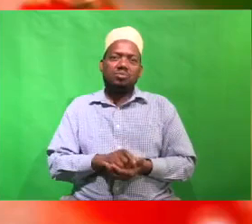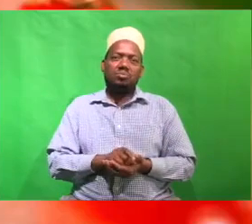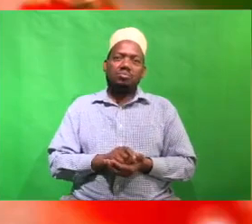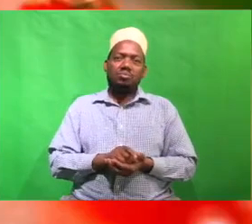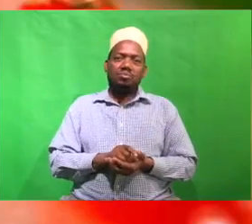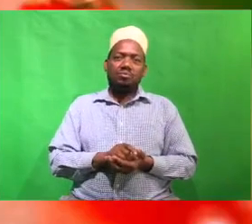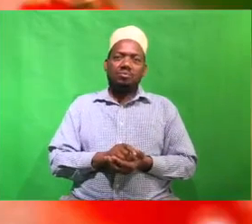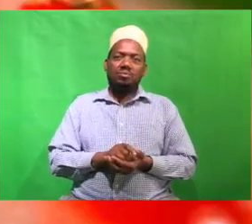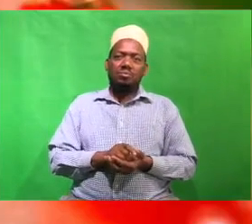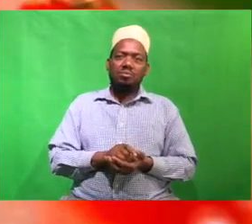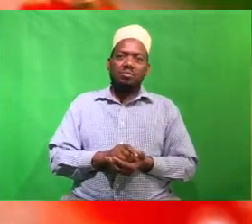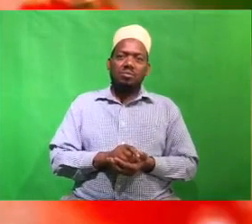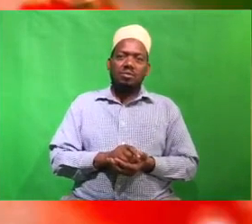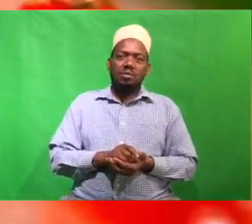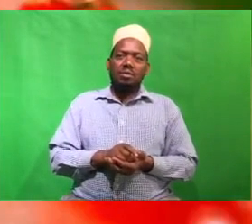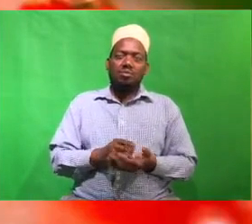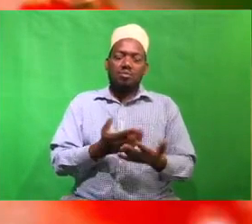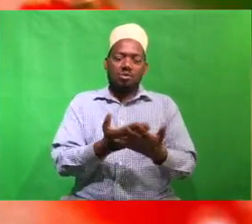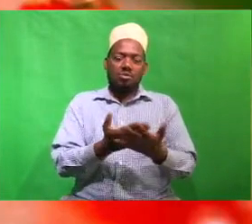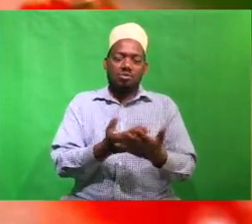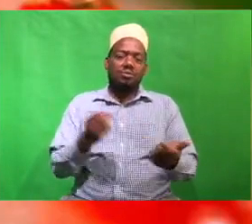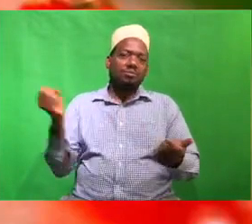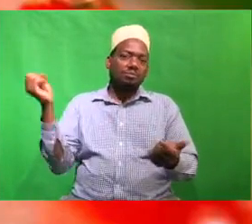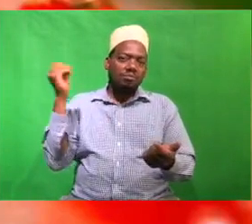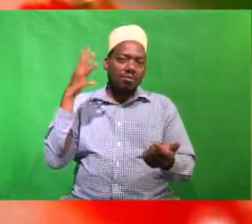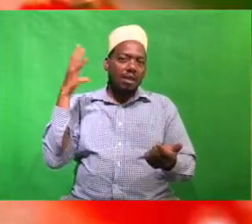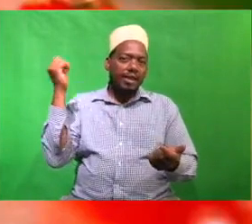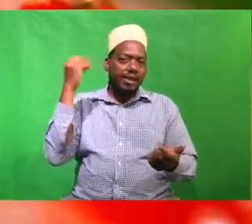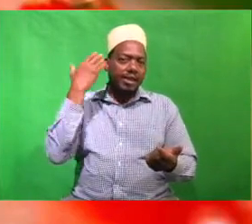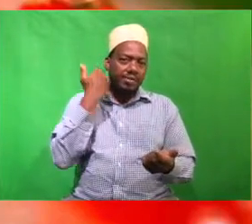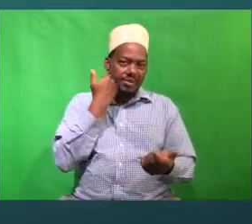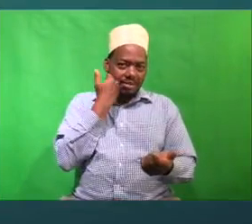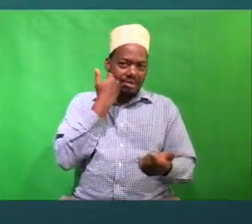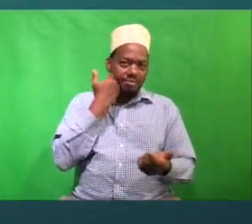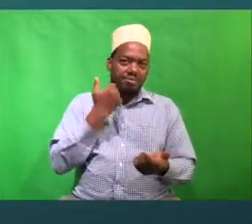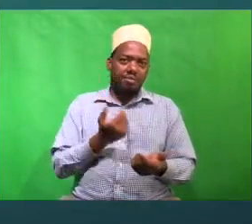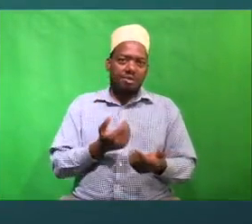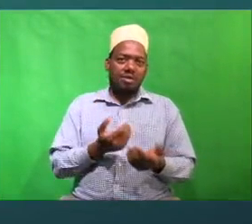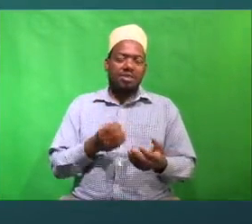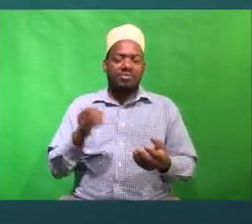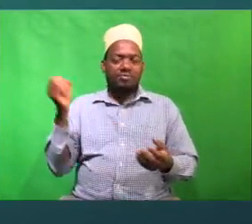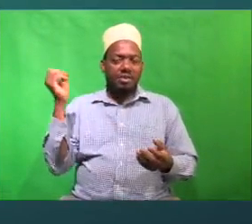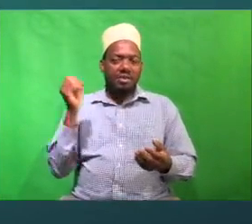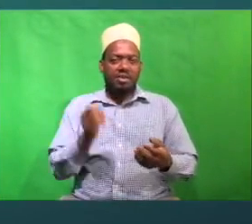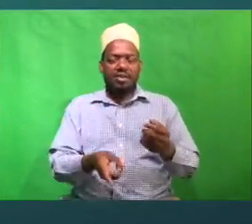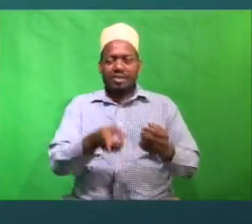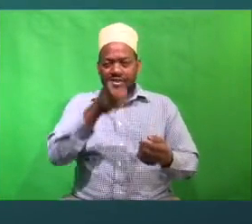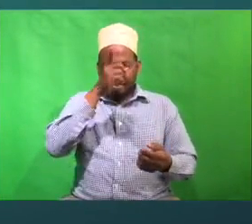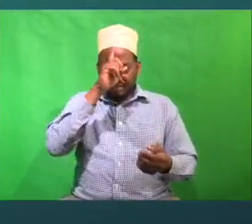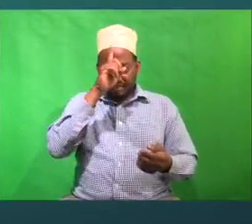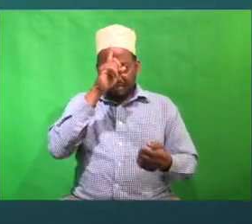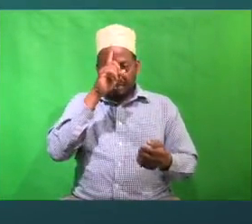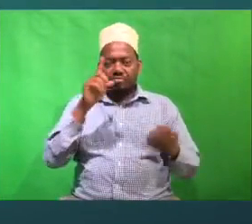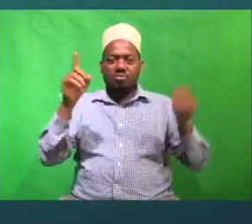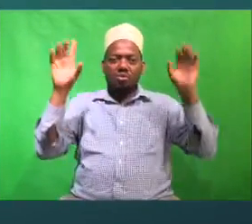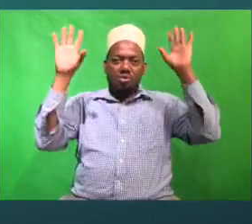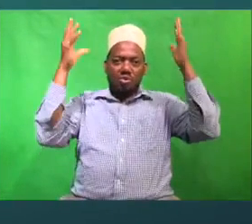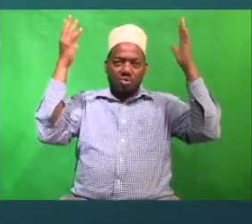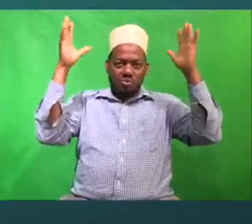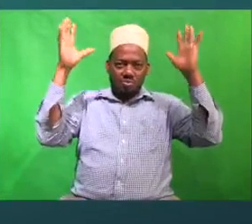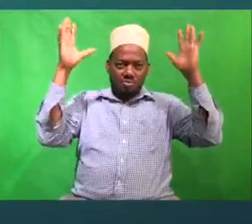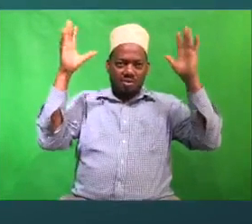know mosquito, my student, which causes malaria. So malaria is very dangerous for humans. So the people, if there is